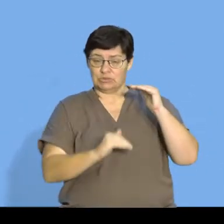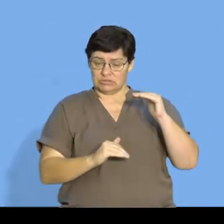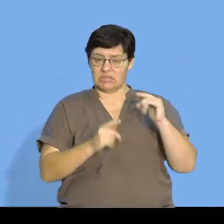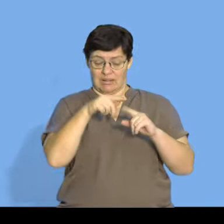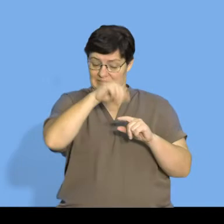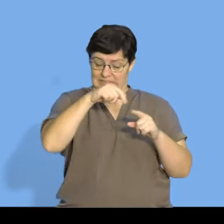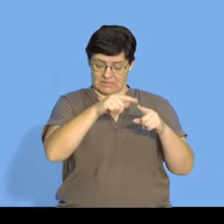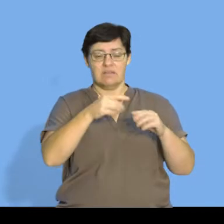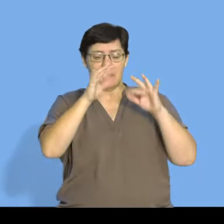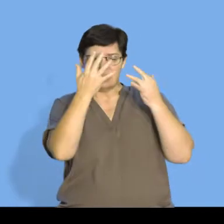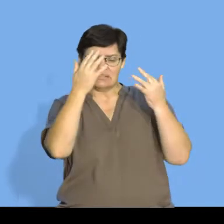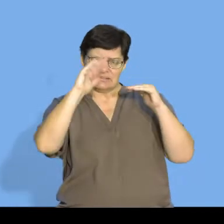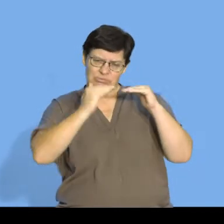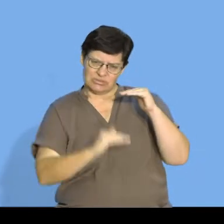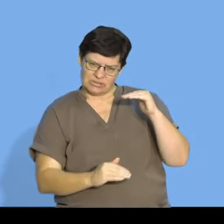Depreciation,